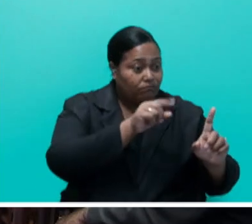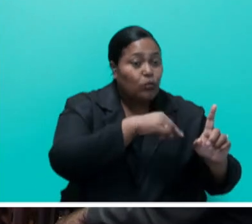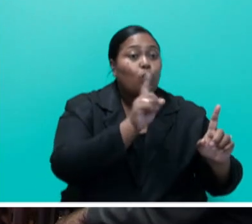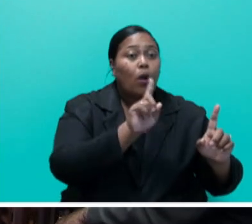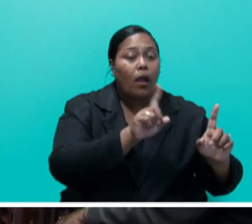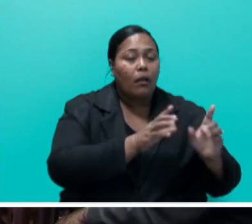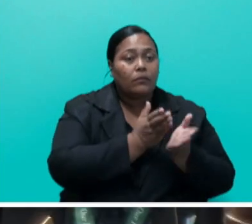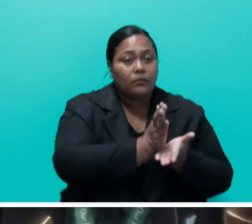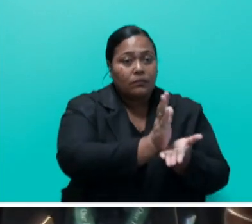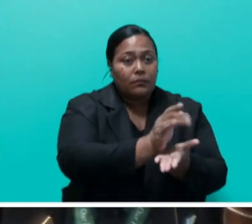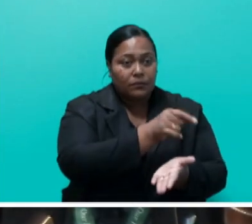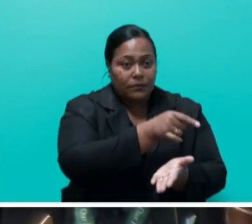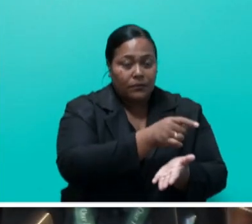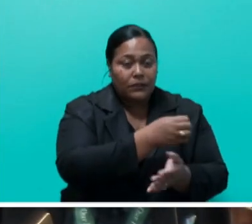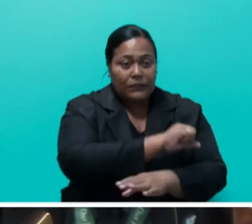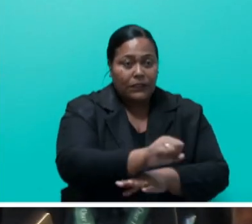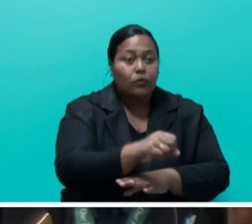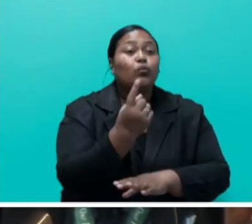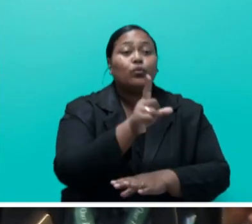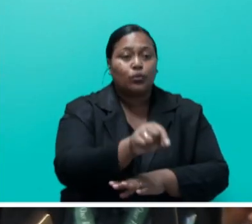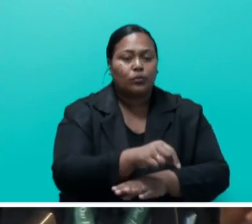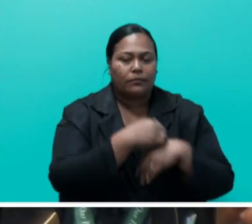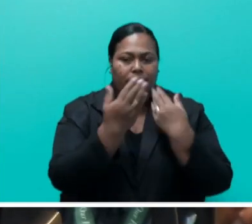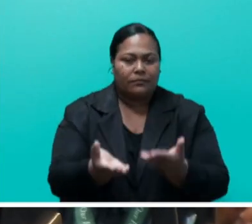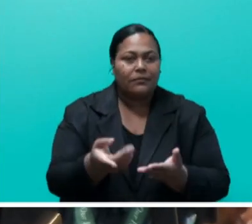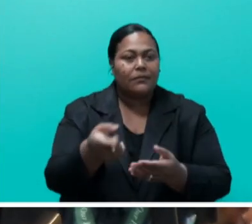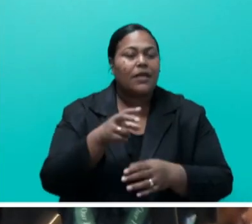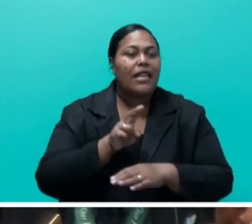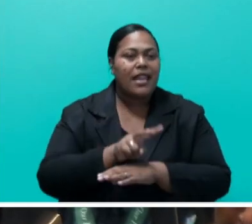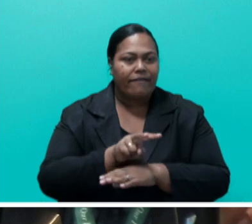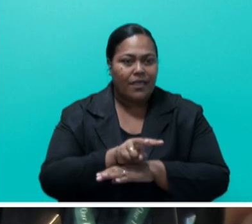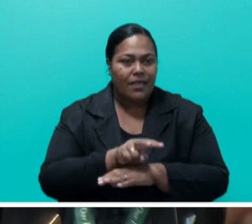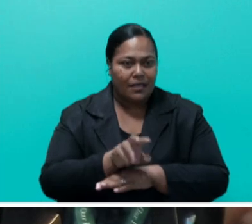is presently done by the Navy. And they